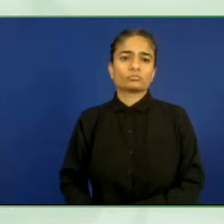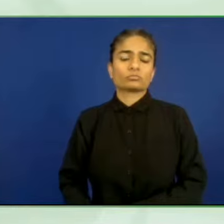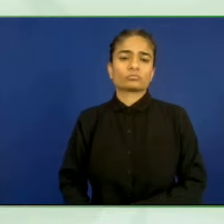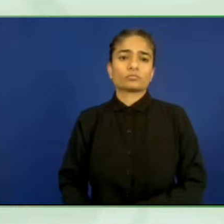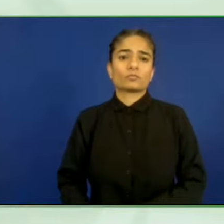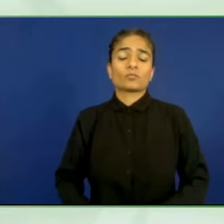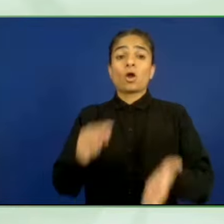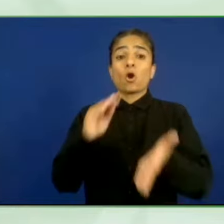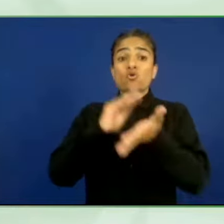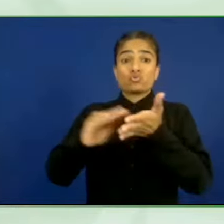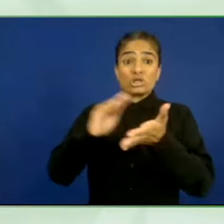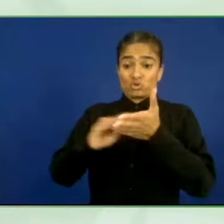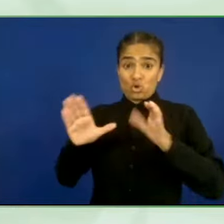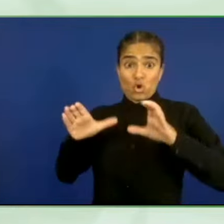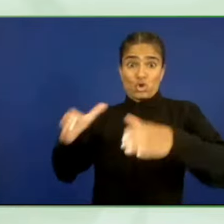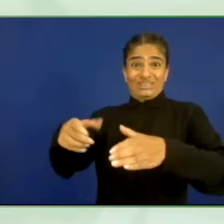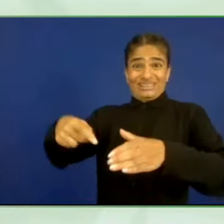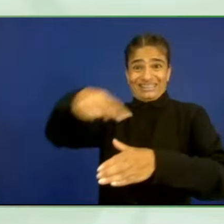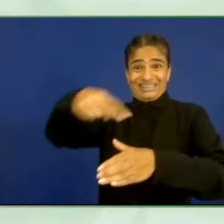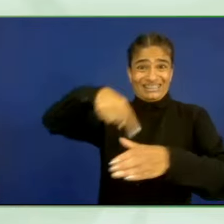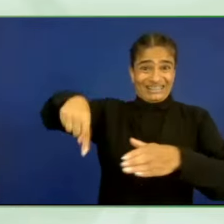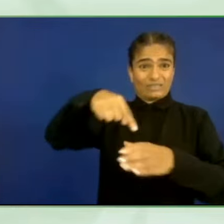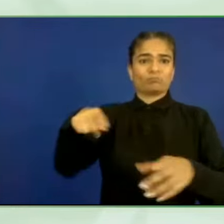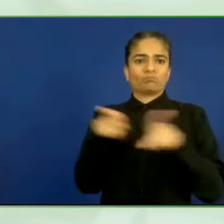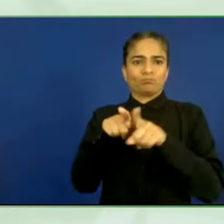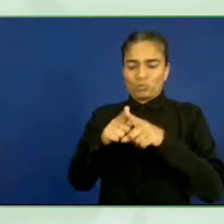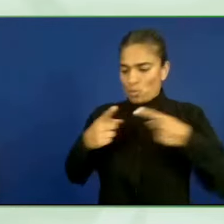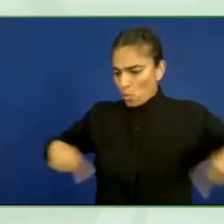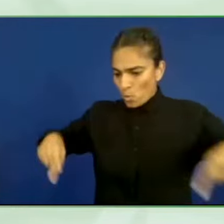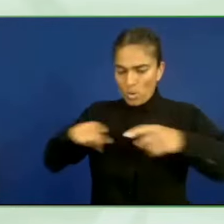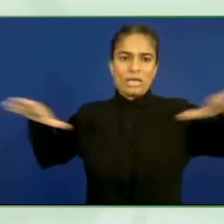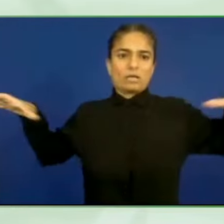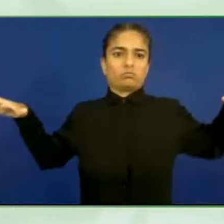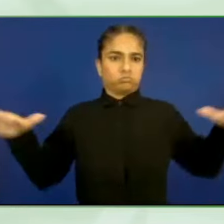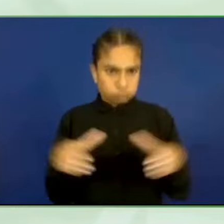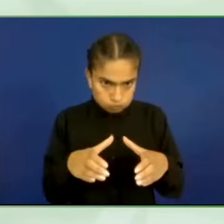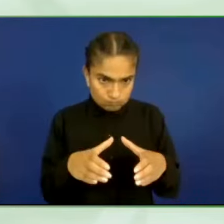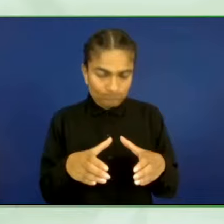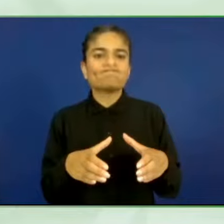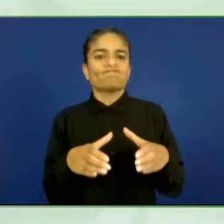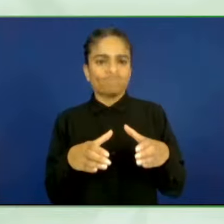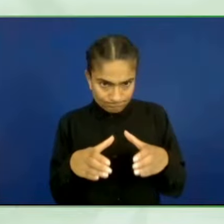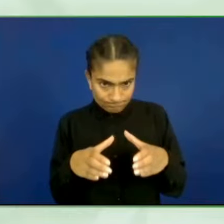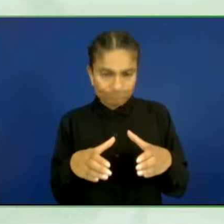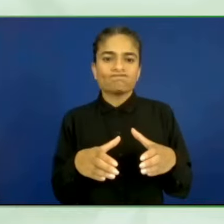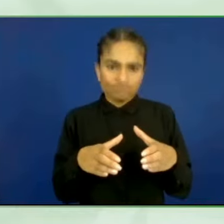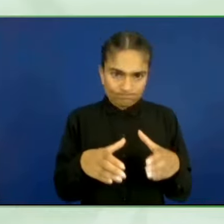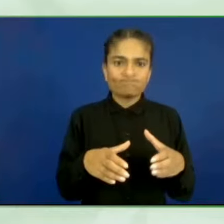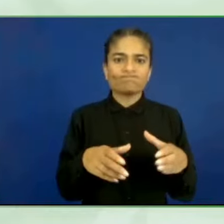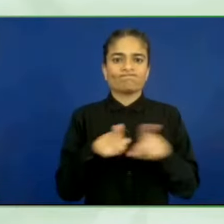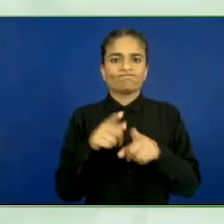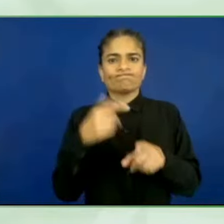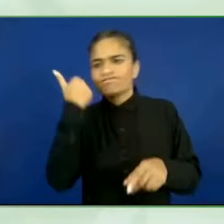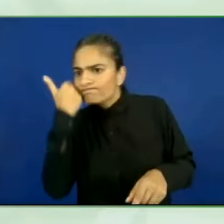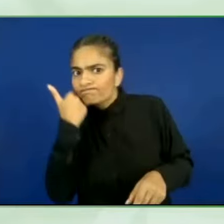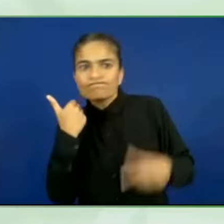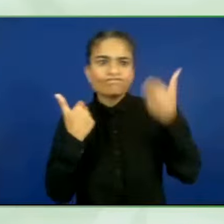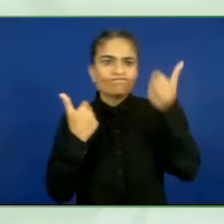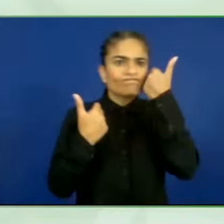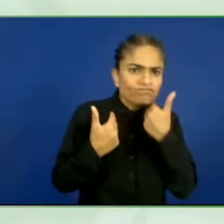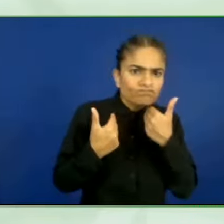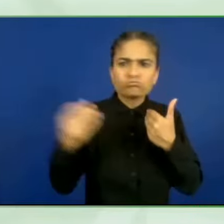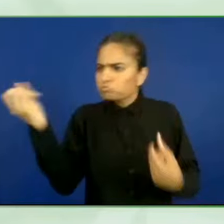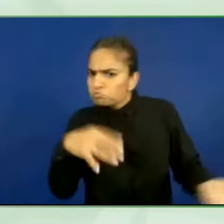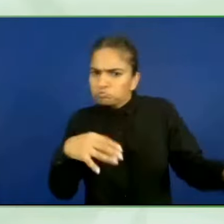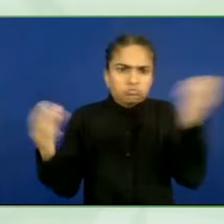constantly learning. And it's such a great thing for Eoin to like facilitate, because then it's an